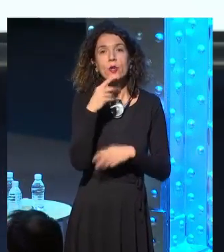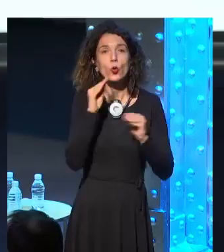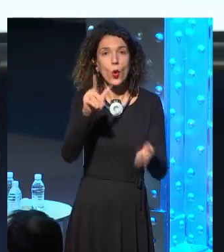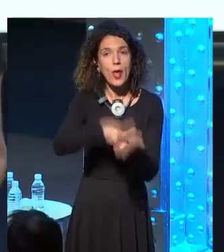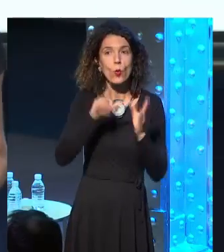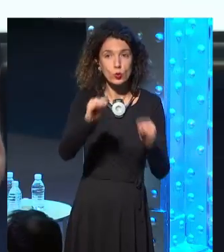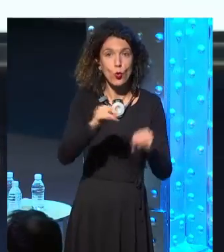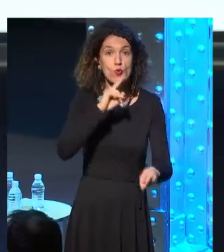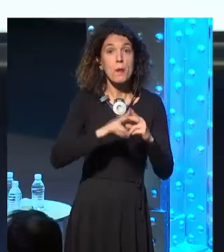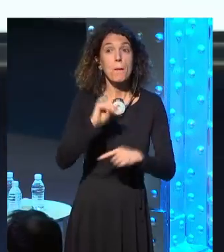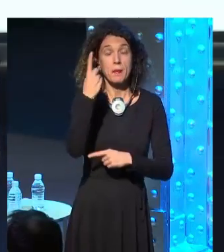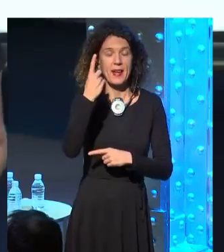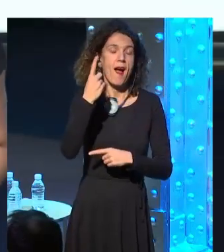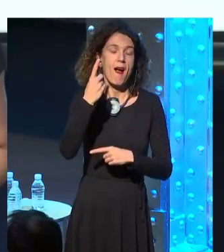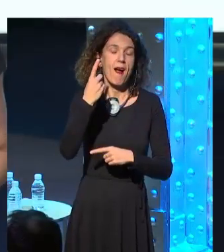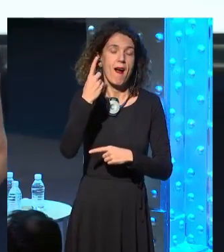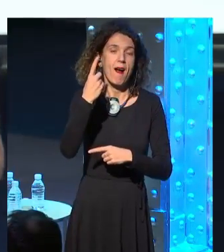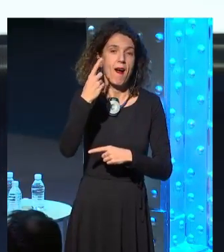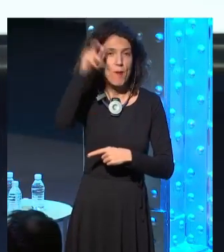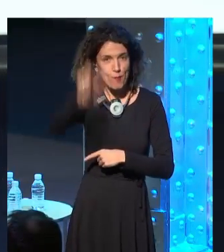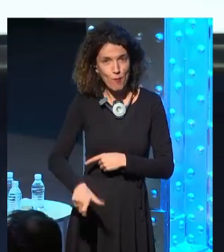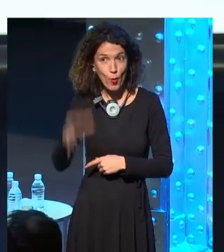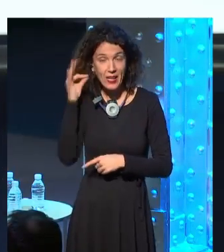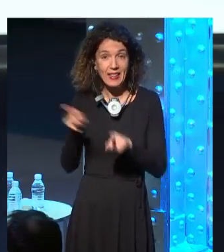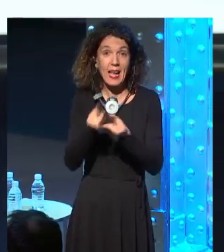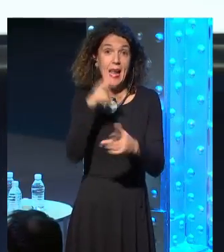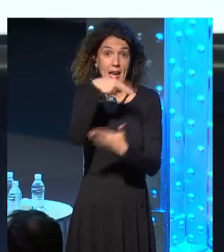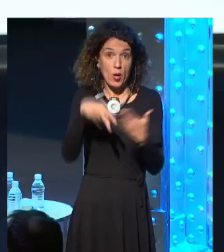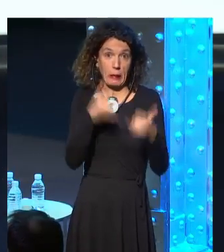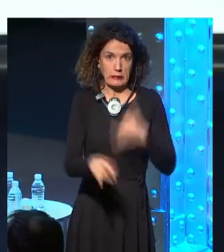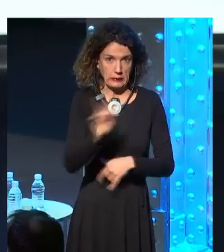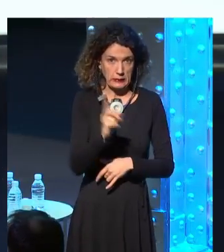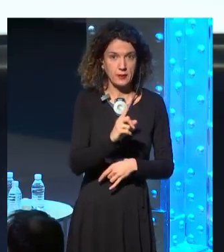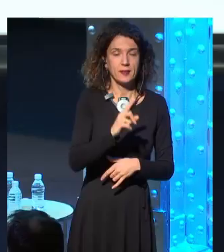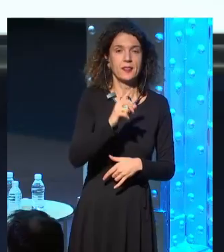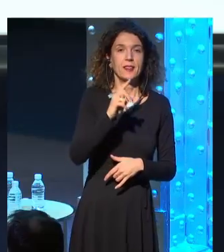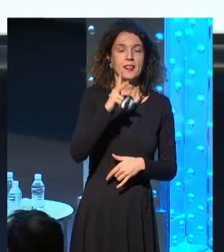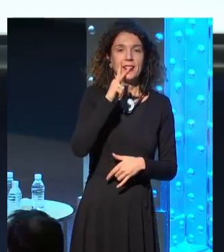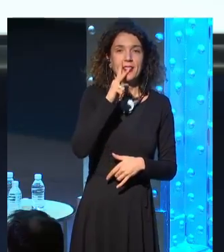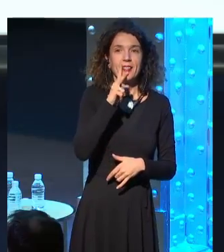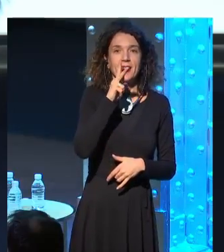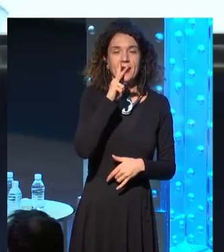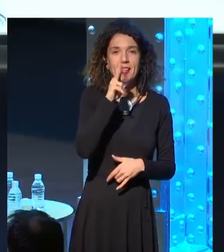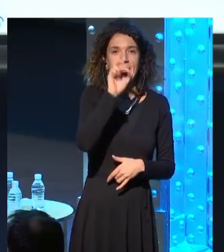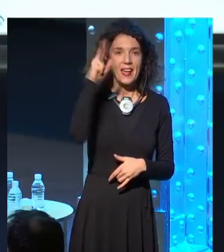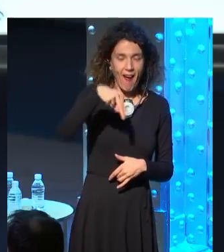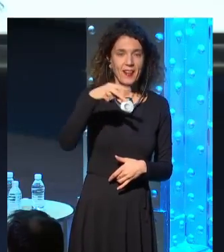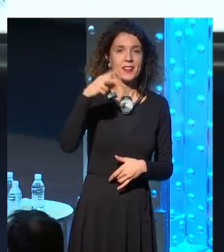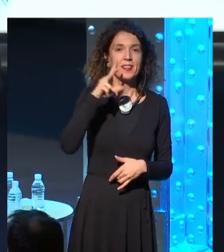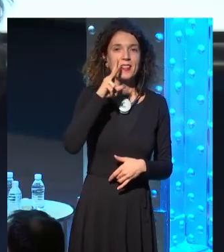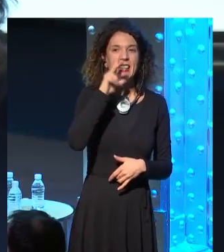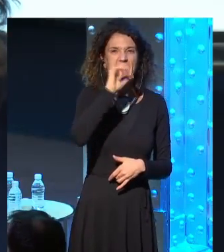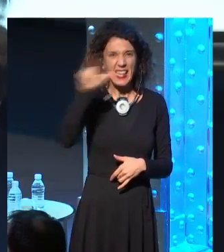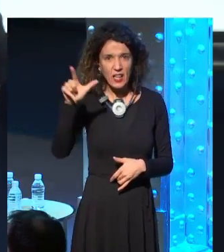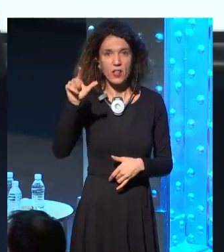I've learned how to say the name of our first speaker, Ragnhild Bang